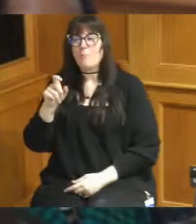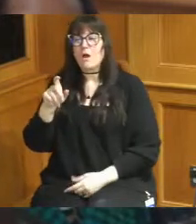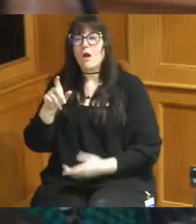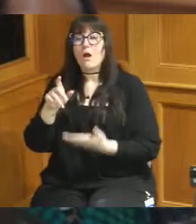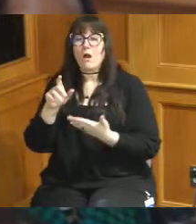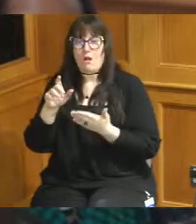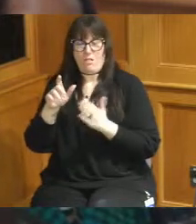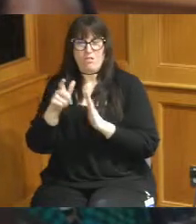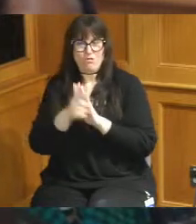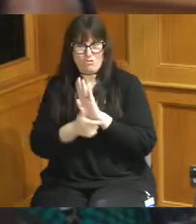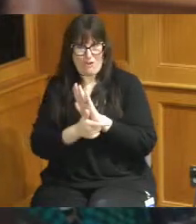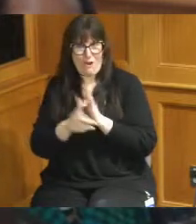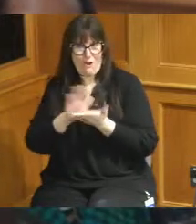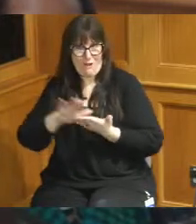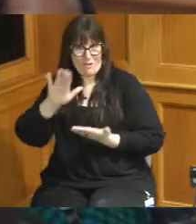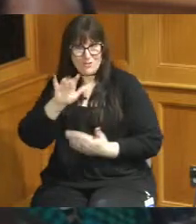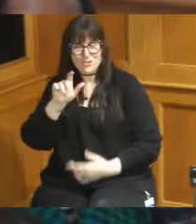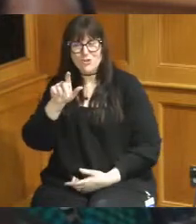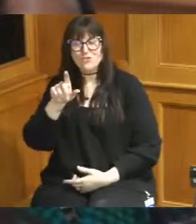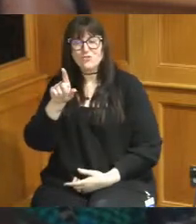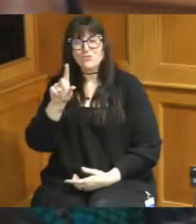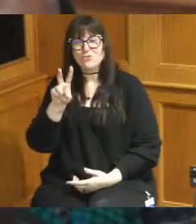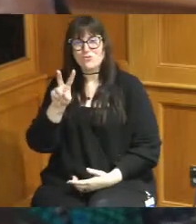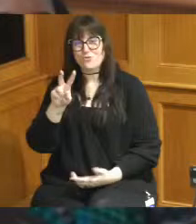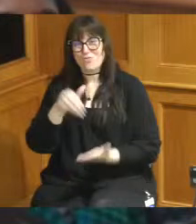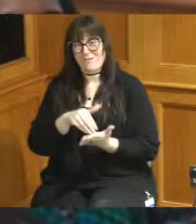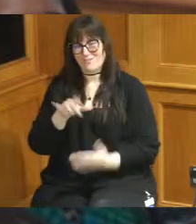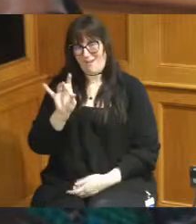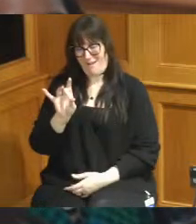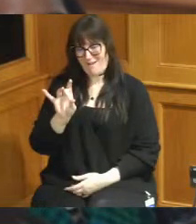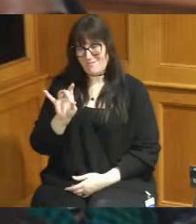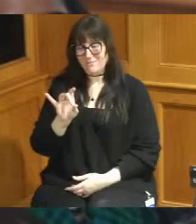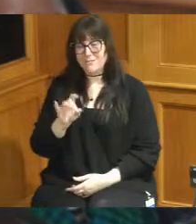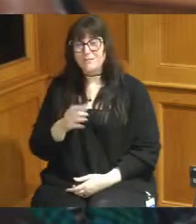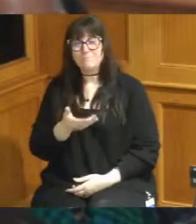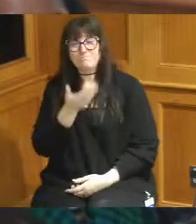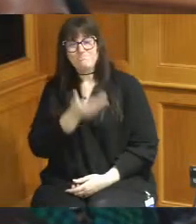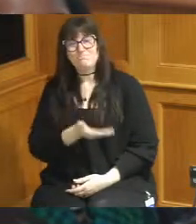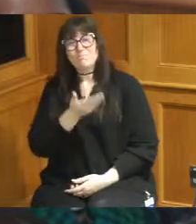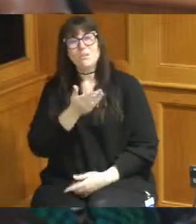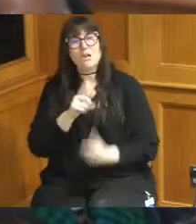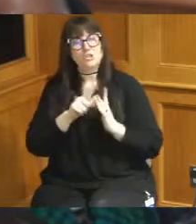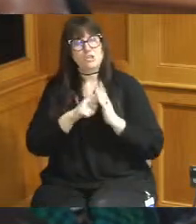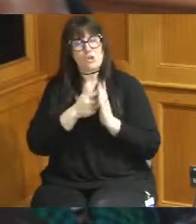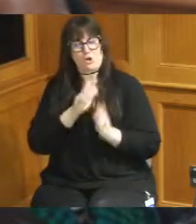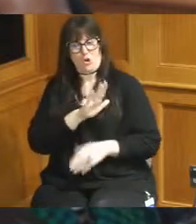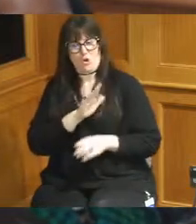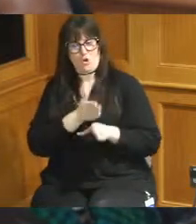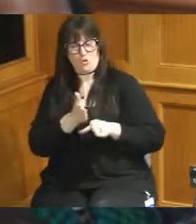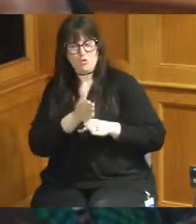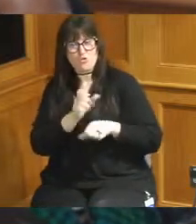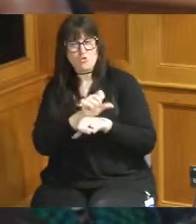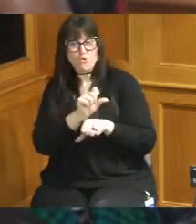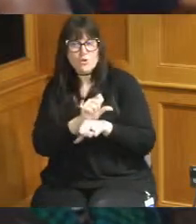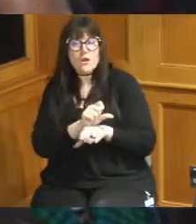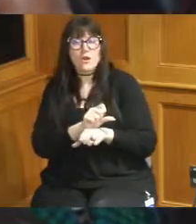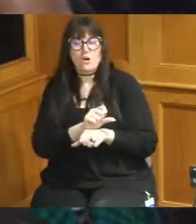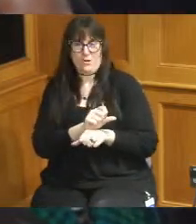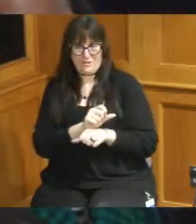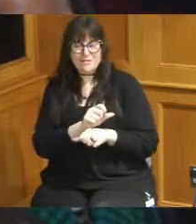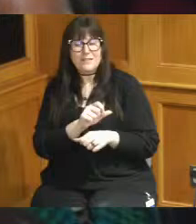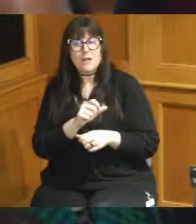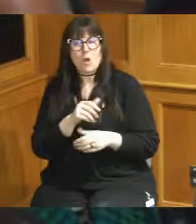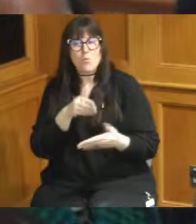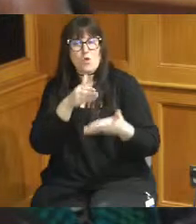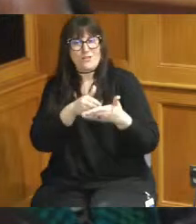Law in 2008. Whereas Judge Trotter Bratton began her legal career as an assistant prosecuting attorney with the